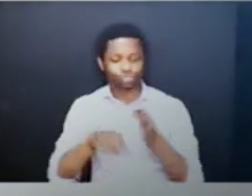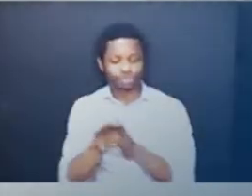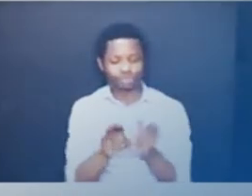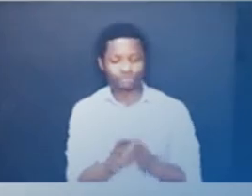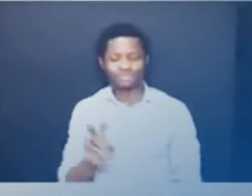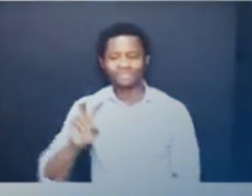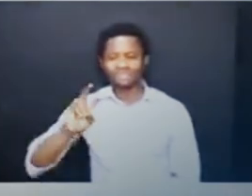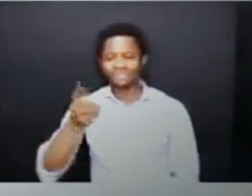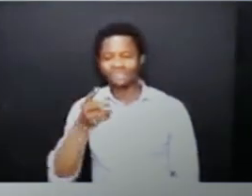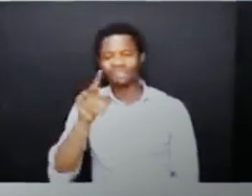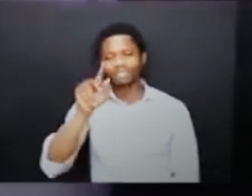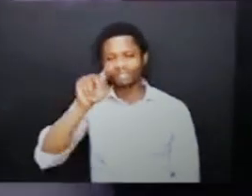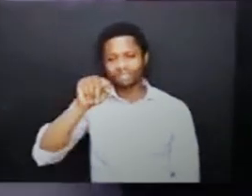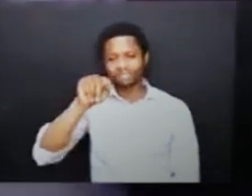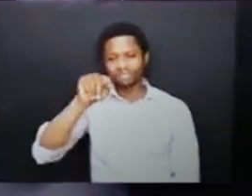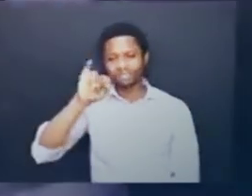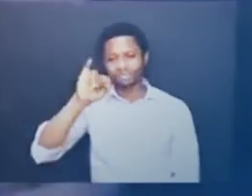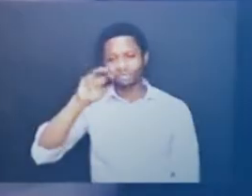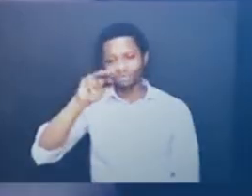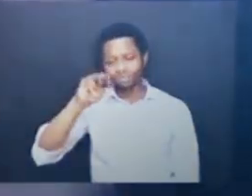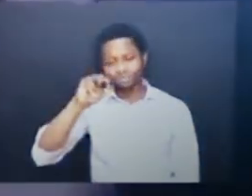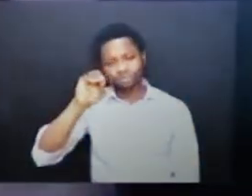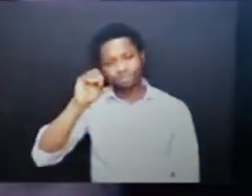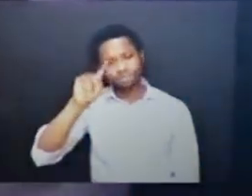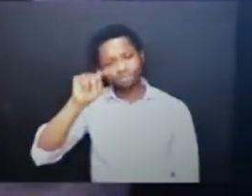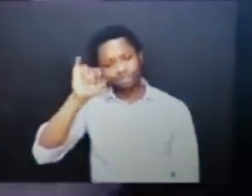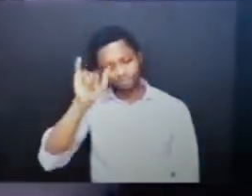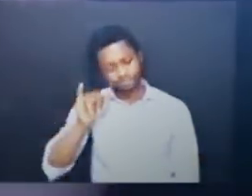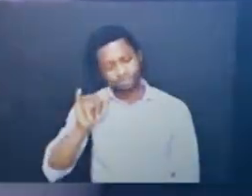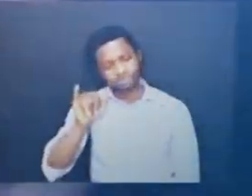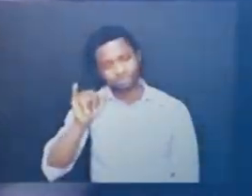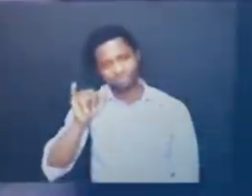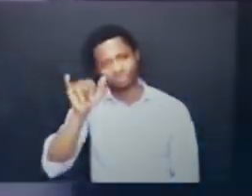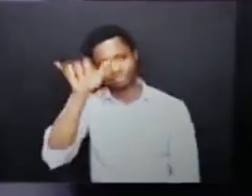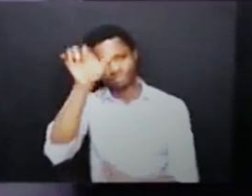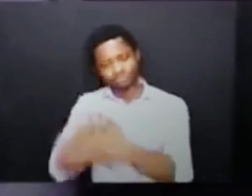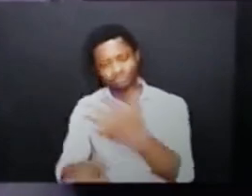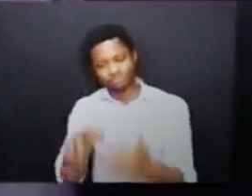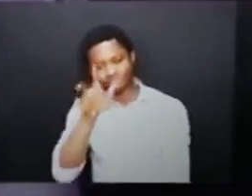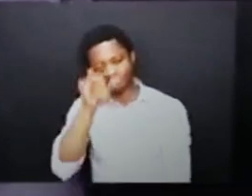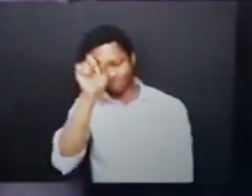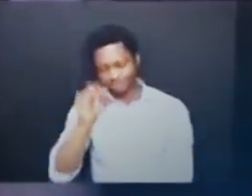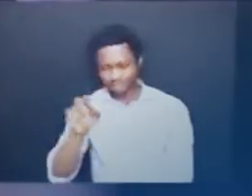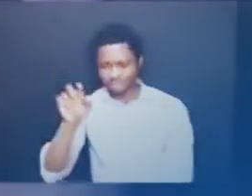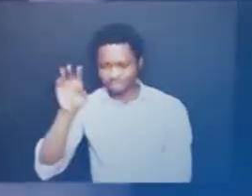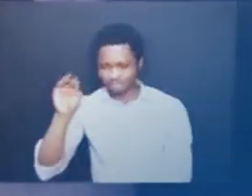3, verse 14. Are you together? Fine.